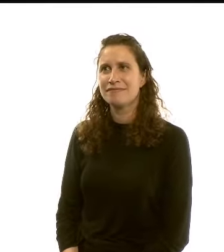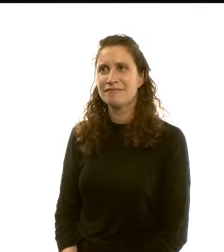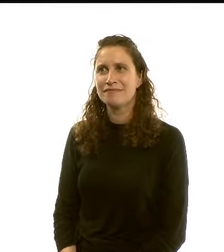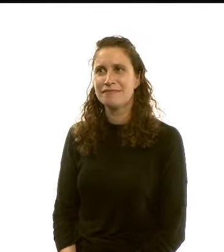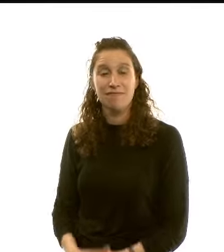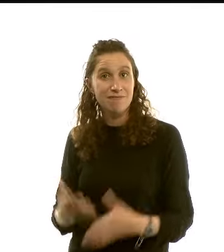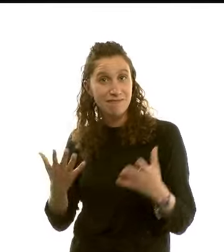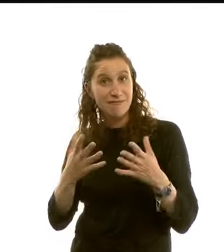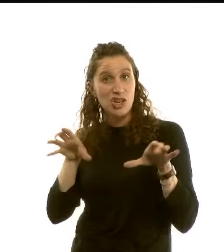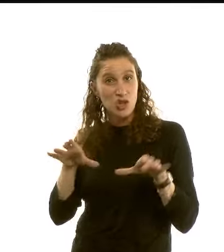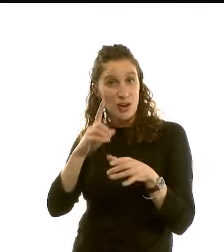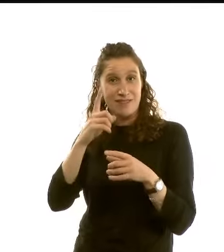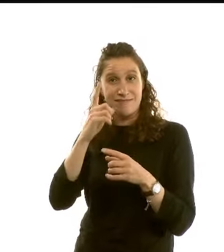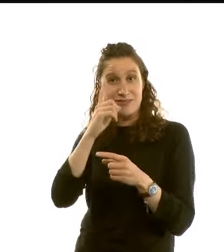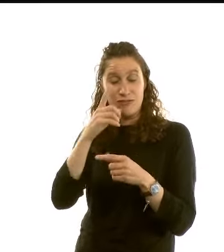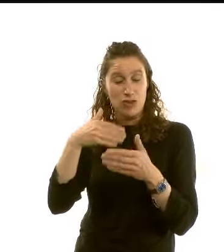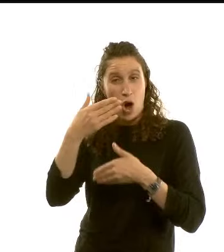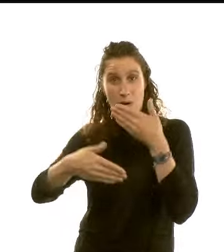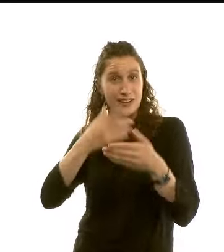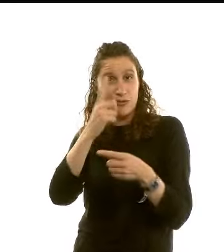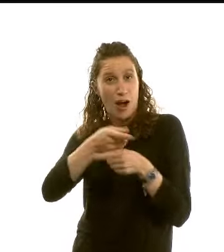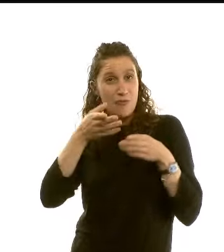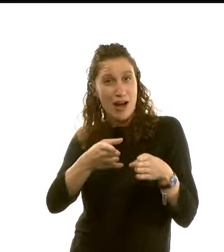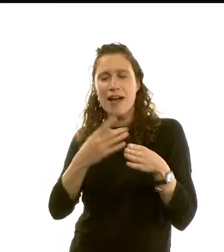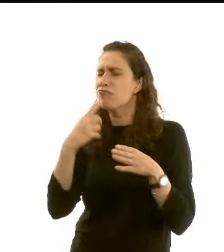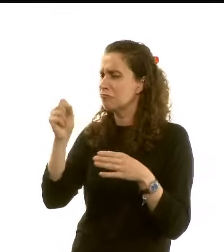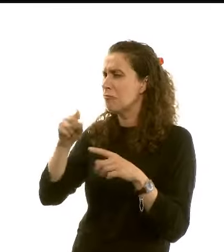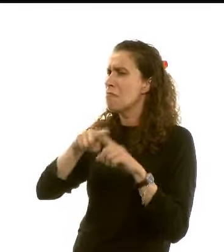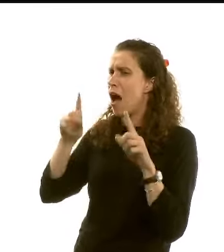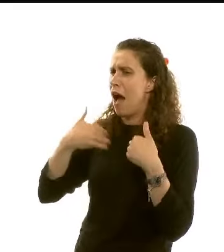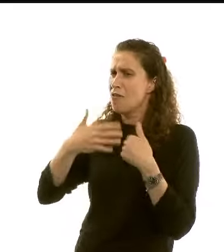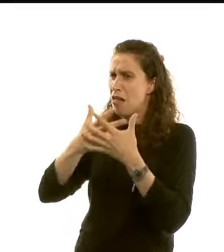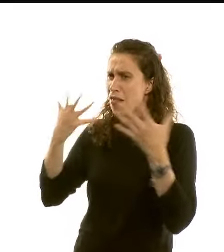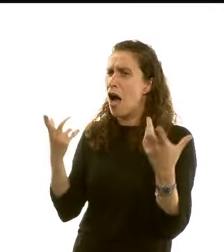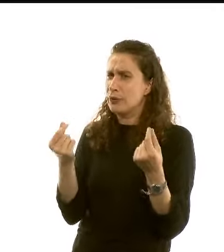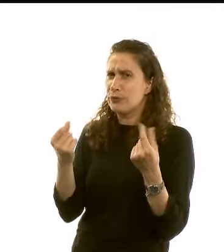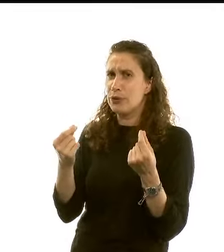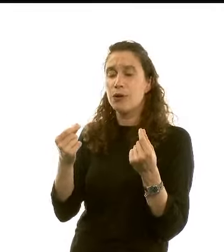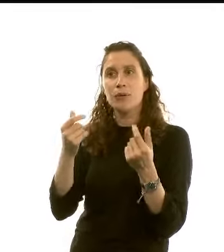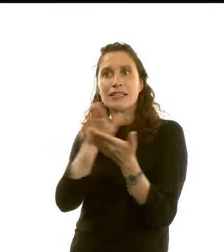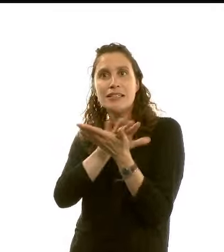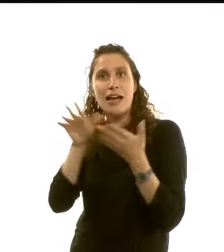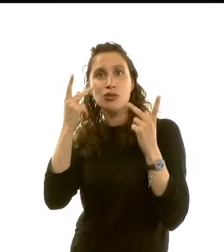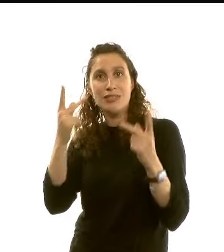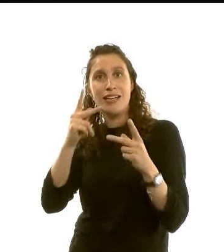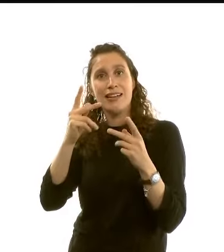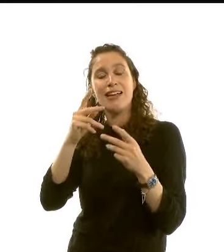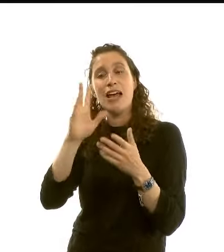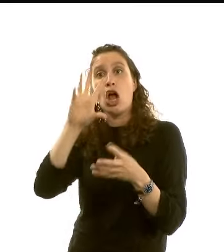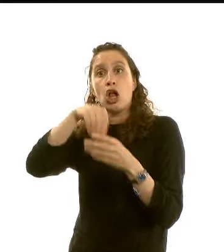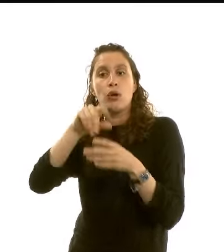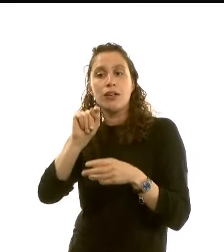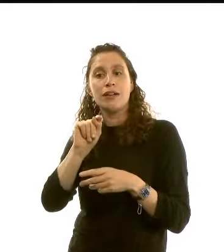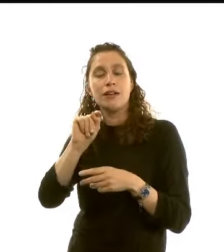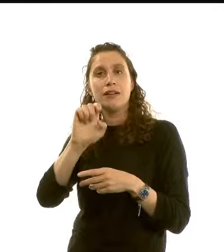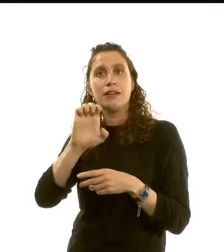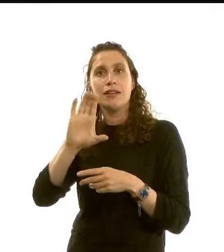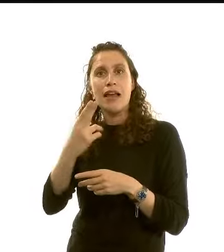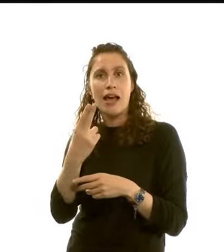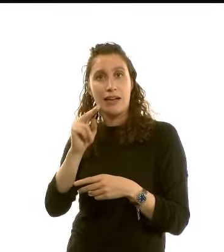right track? I think they are, so it still looks like they've got a lot to do. I'm enjoying seeing all of the integration of Technic. It's coming together nicely,